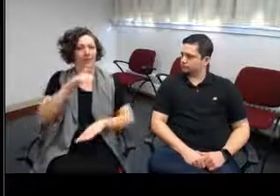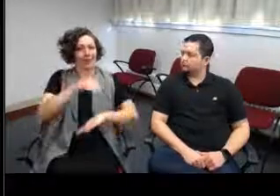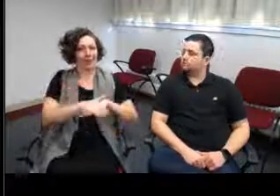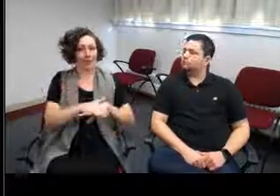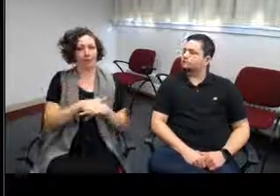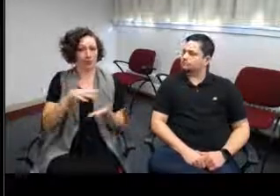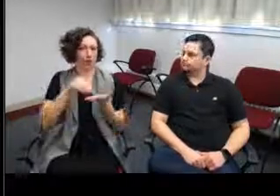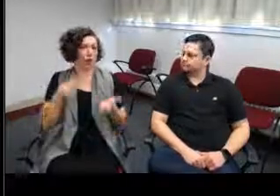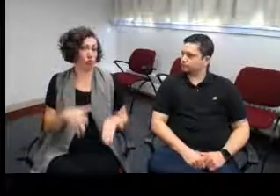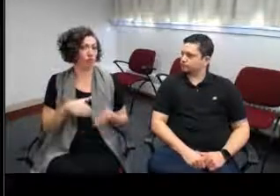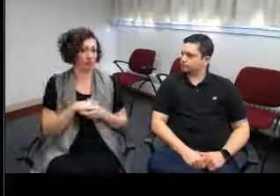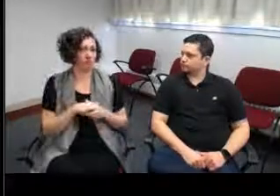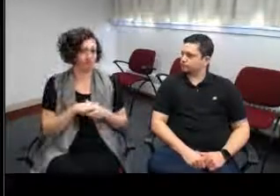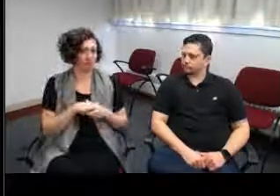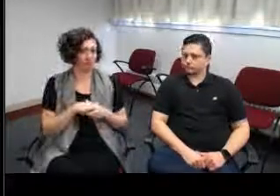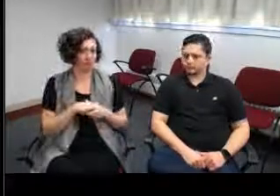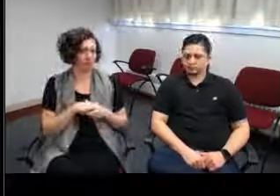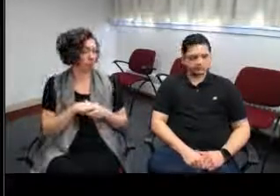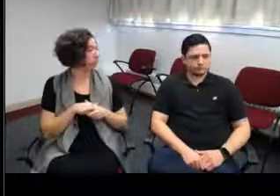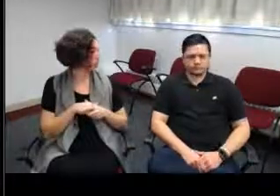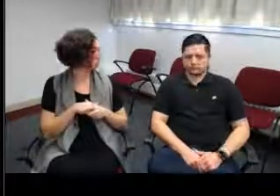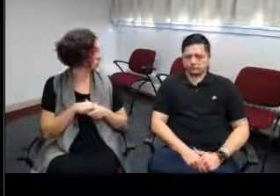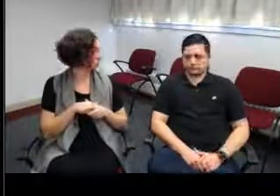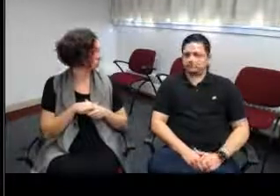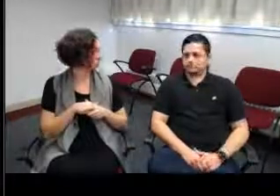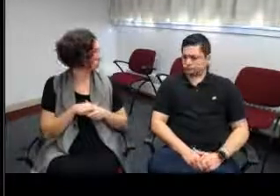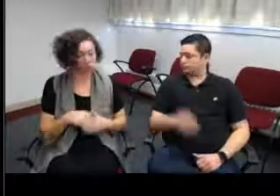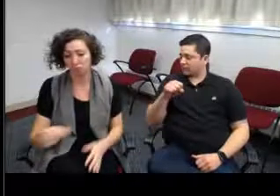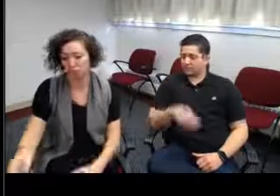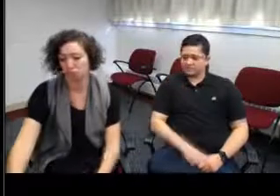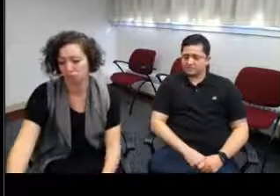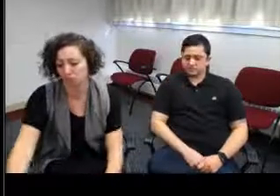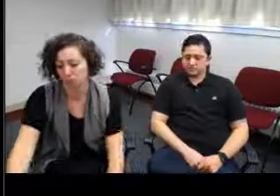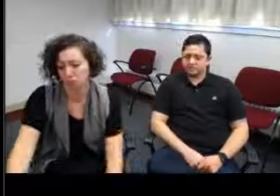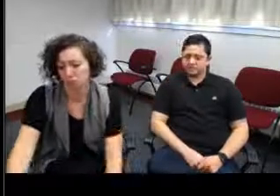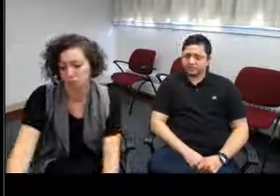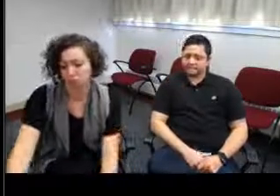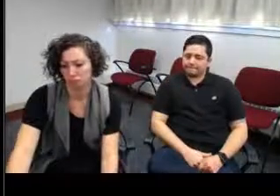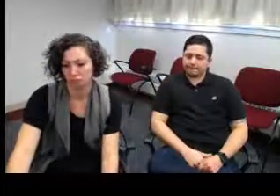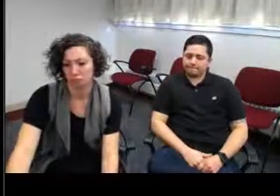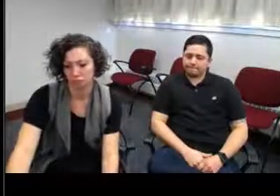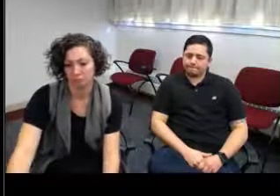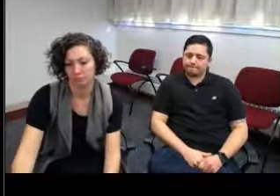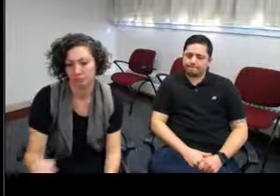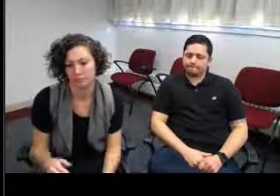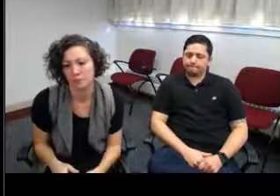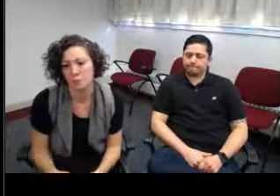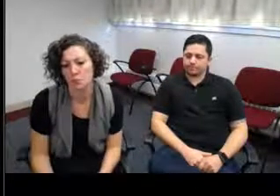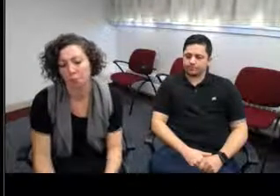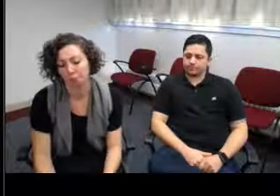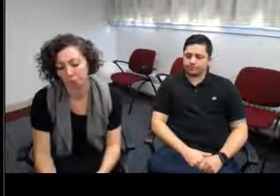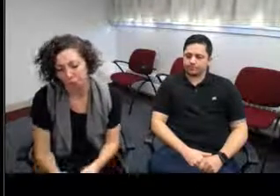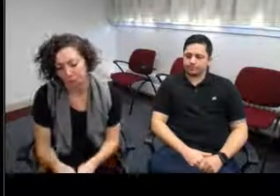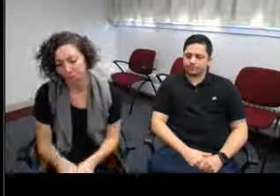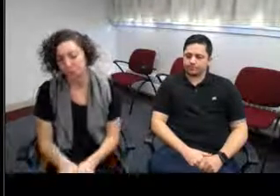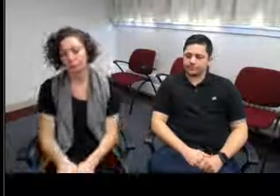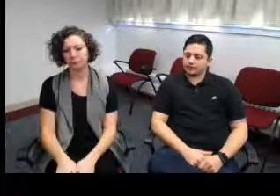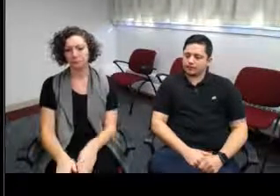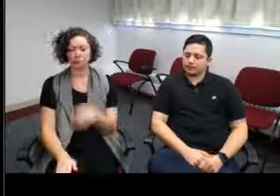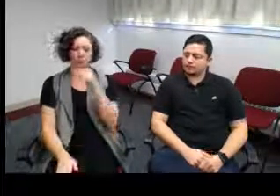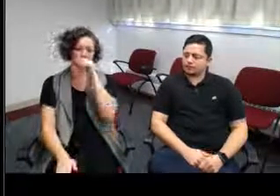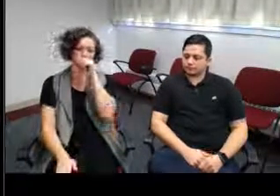think about this group as a second language learner, or, a population who's learning English as a